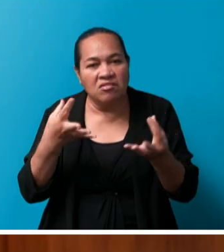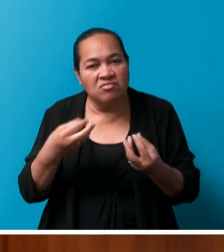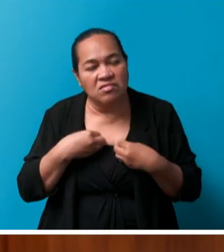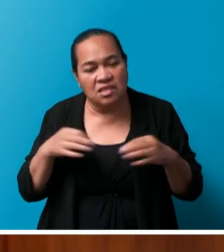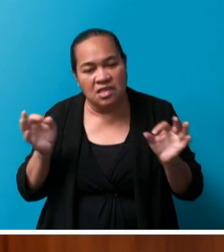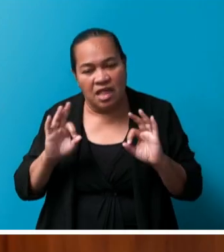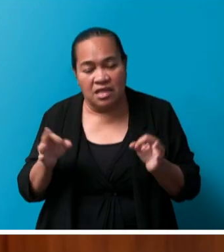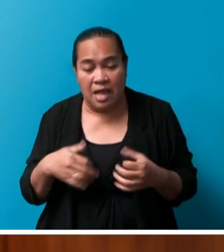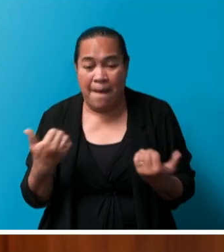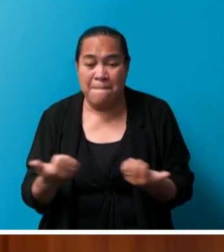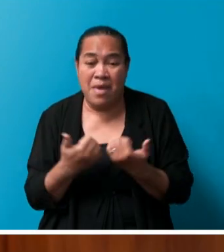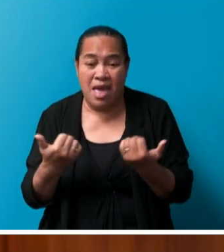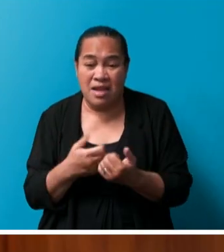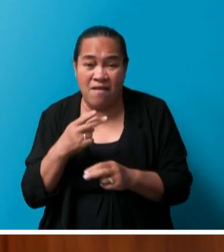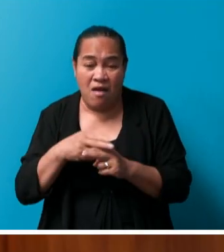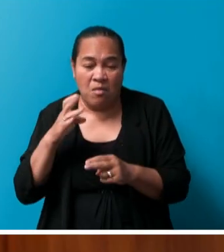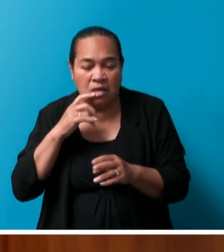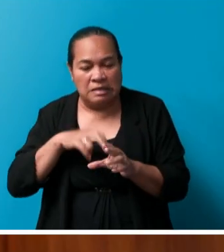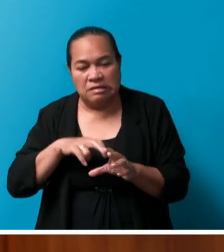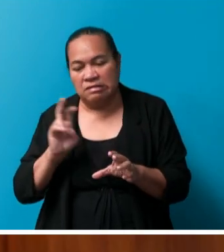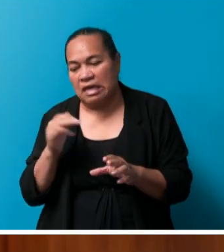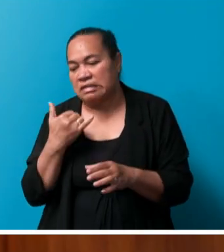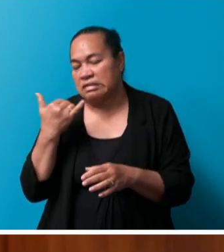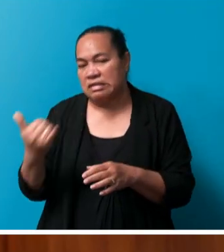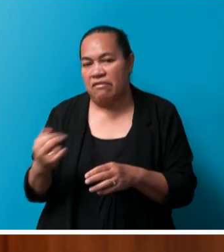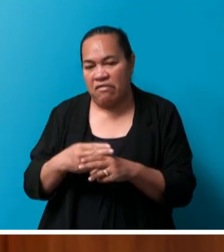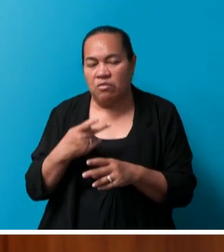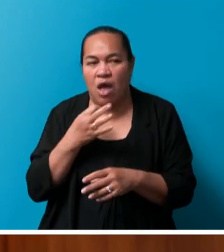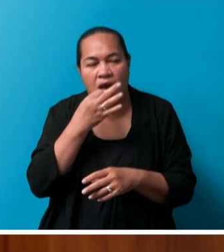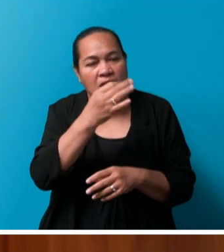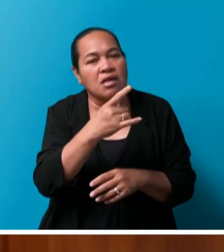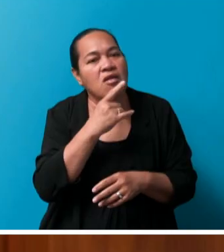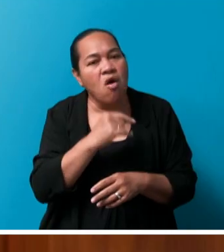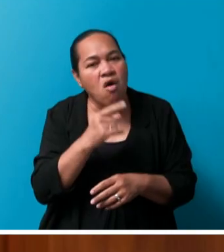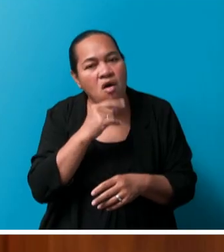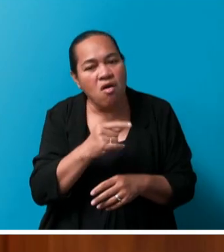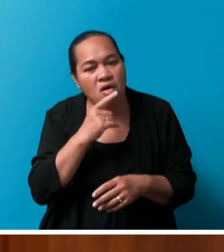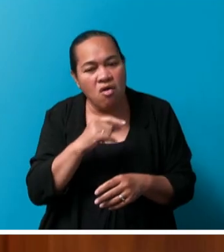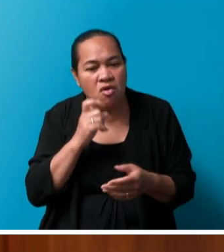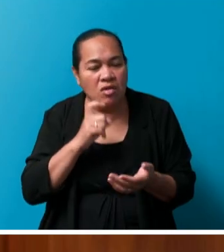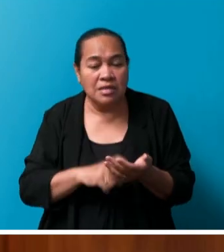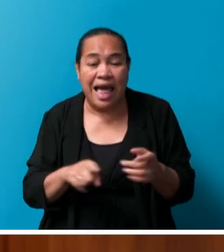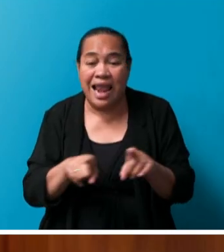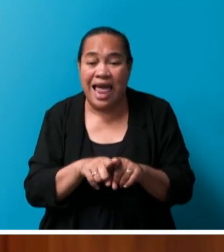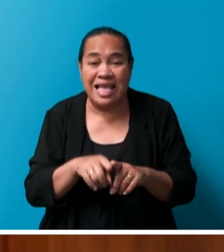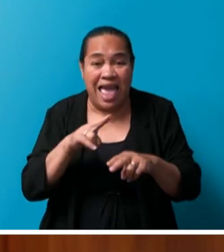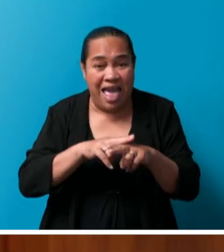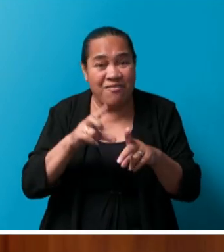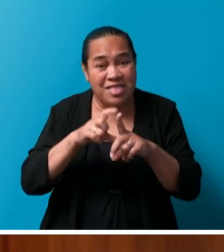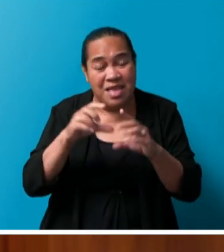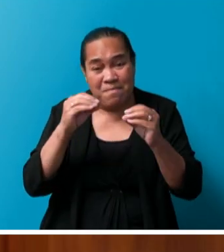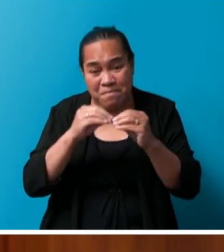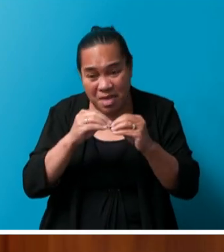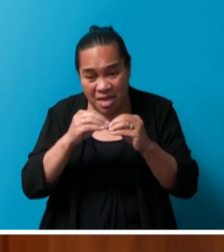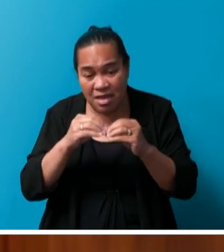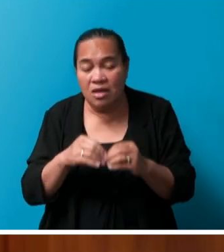farmers are forced to abandon their farm to take loans from loan sharks, as the bank like FDB are seldom able